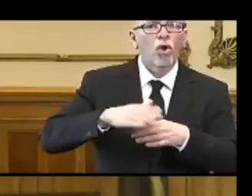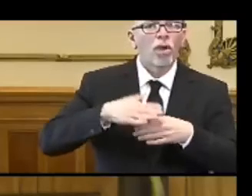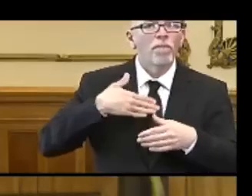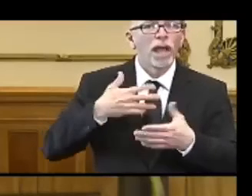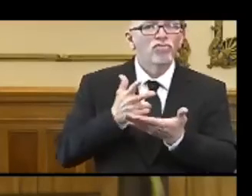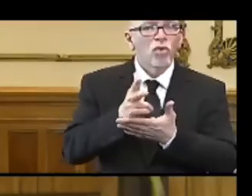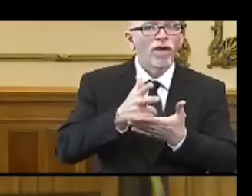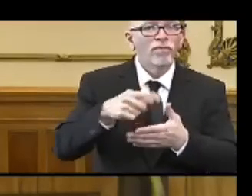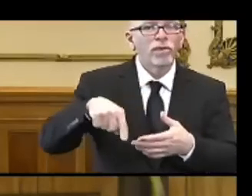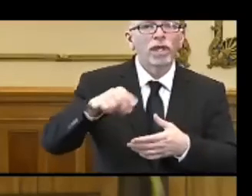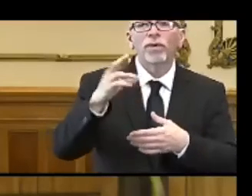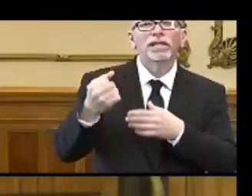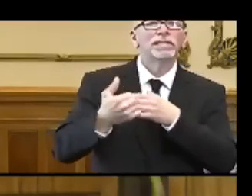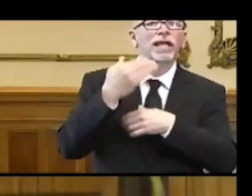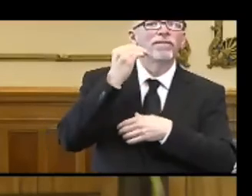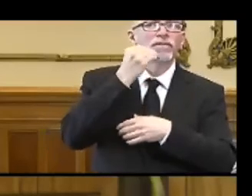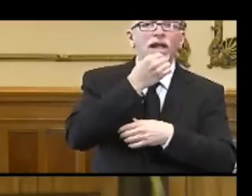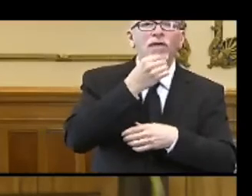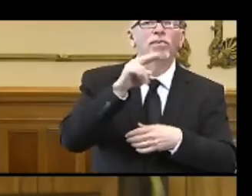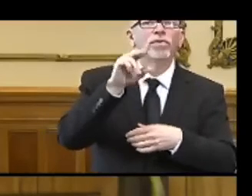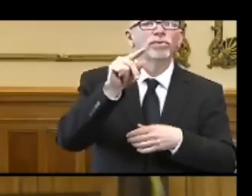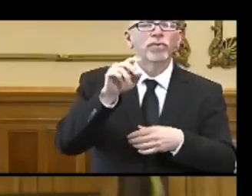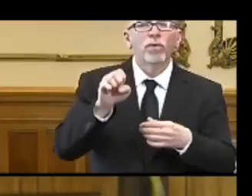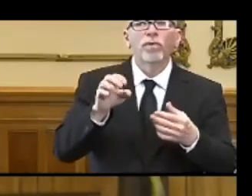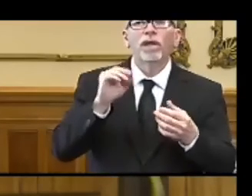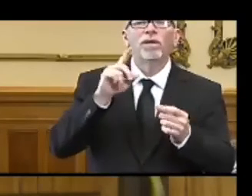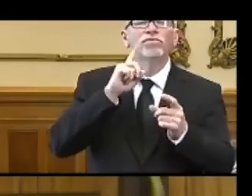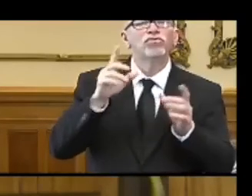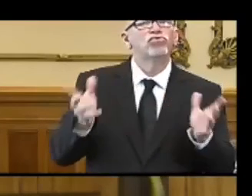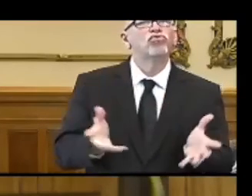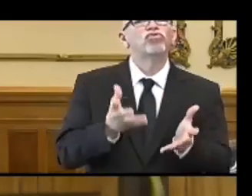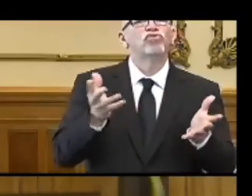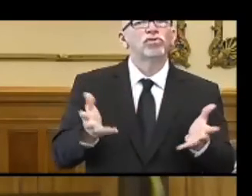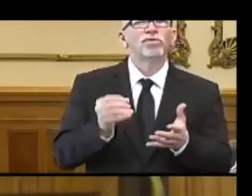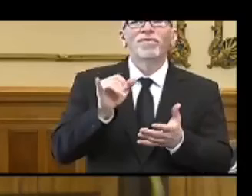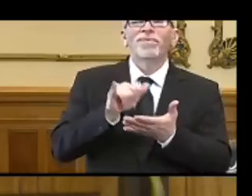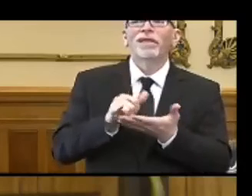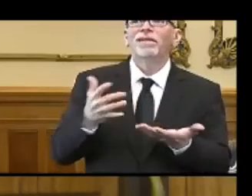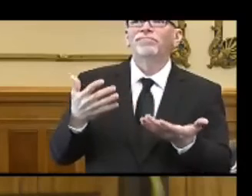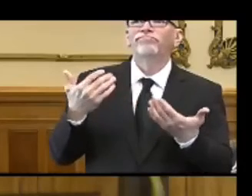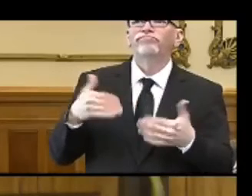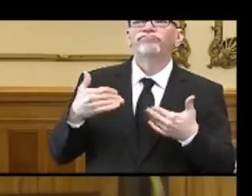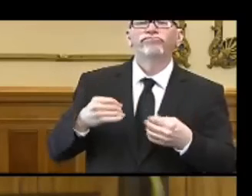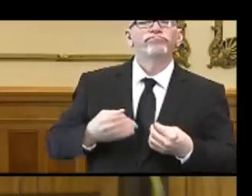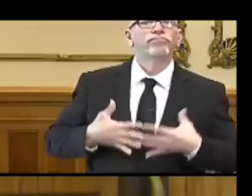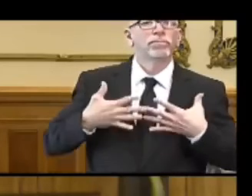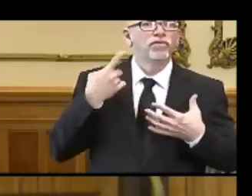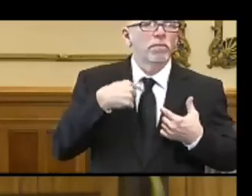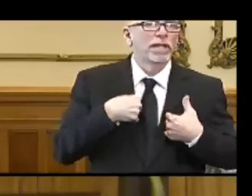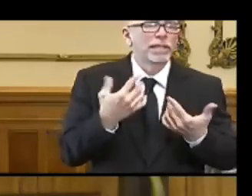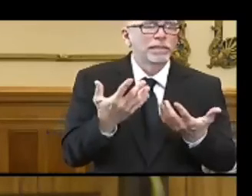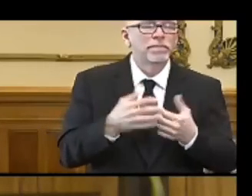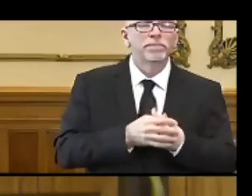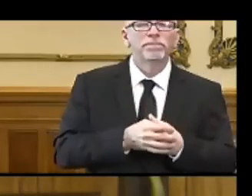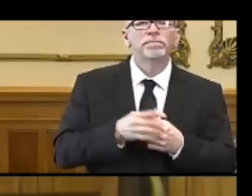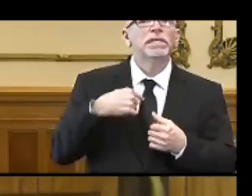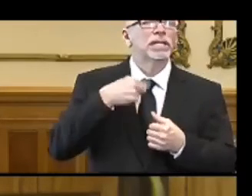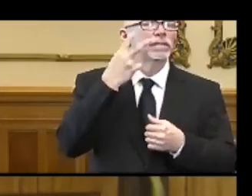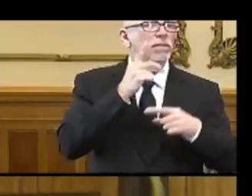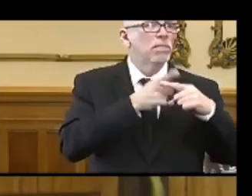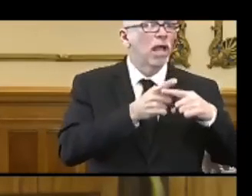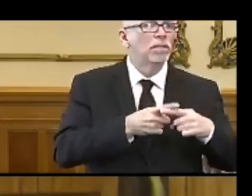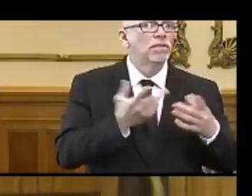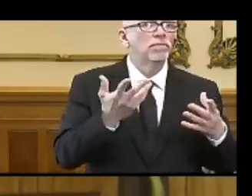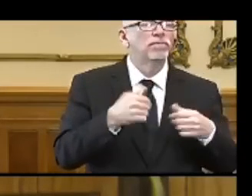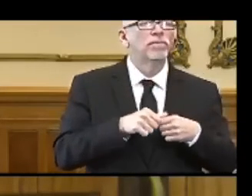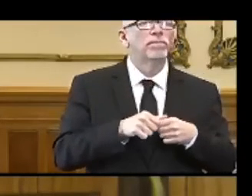or send flowers or notes and just encourage. So that has been incredibly uplifting for me. I see positive things